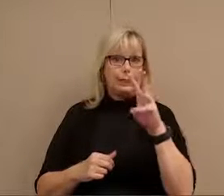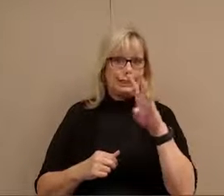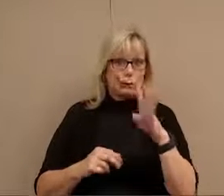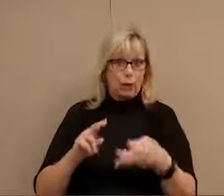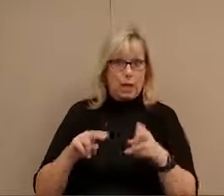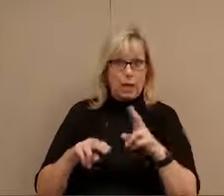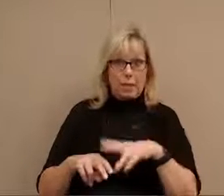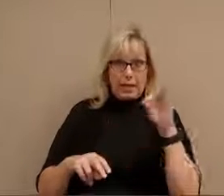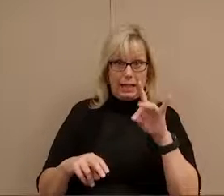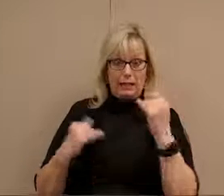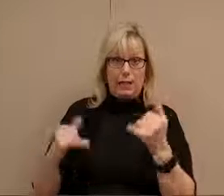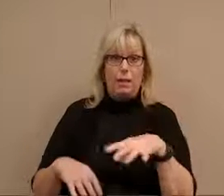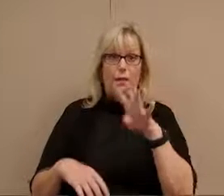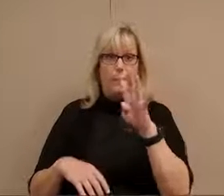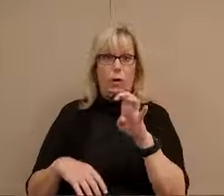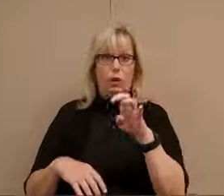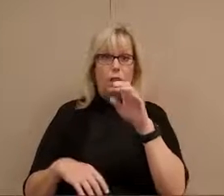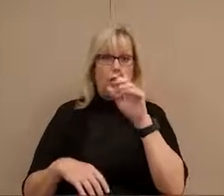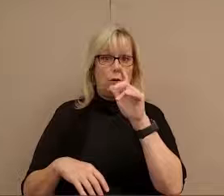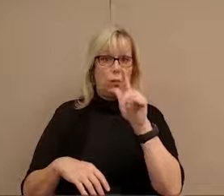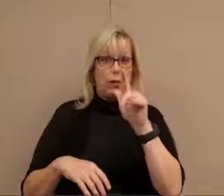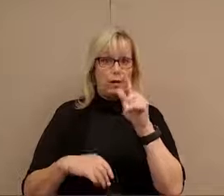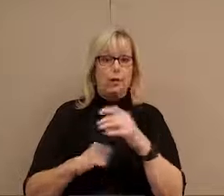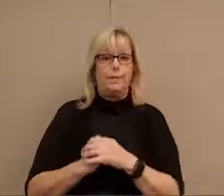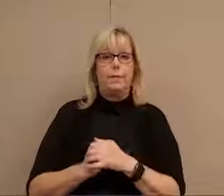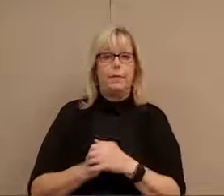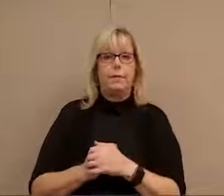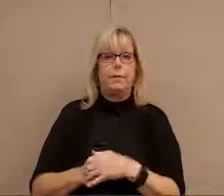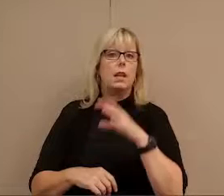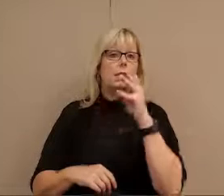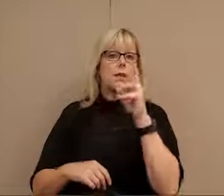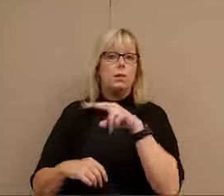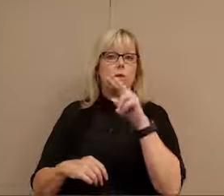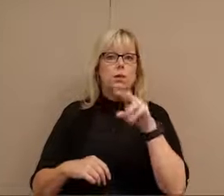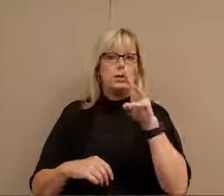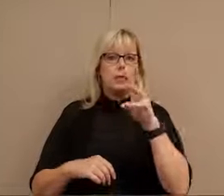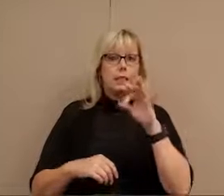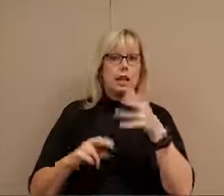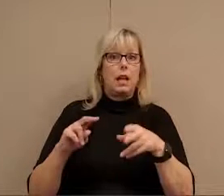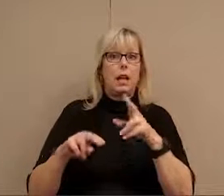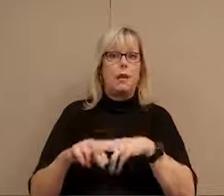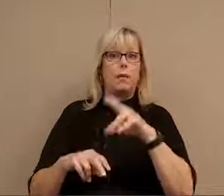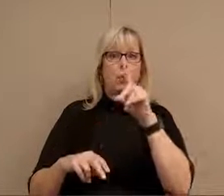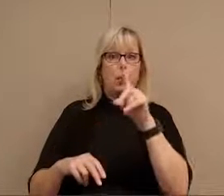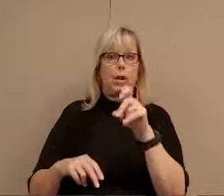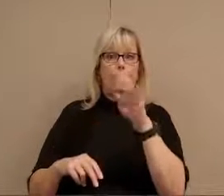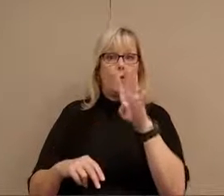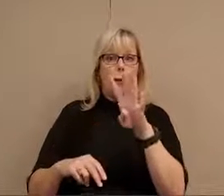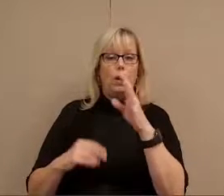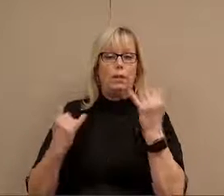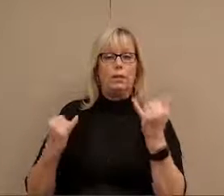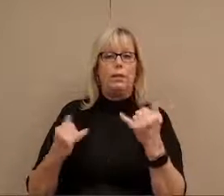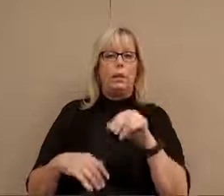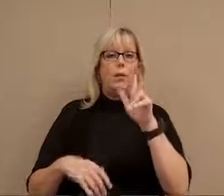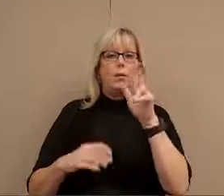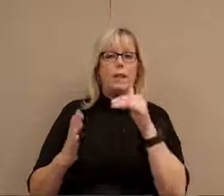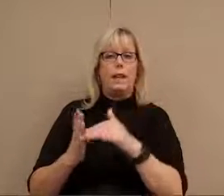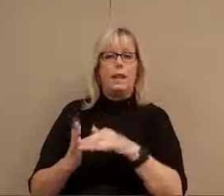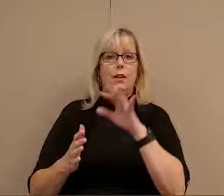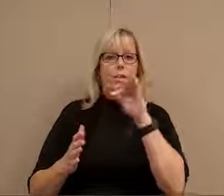62264 up 8 to 423. 62269 up 104 to